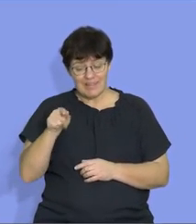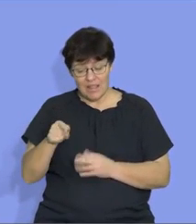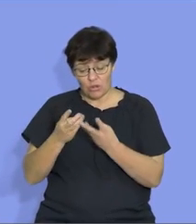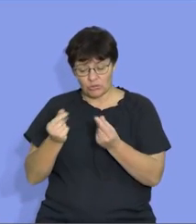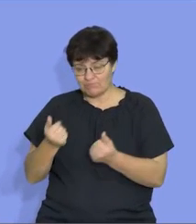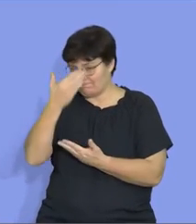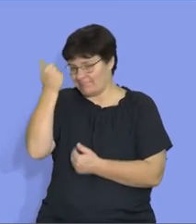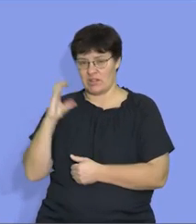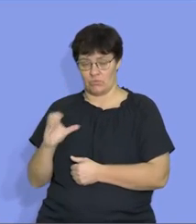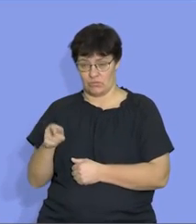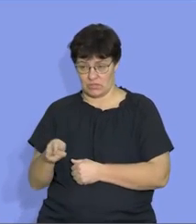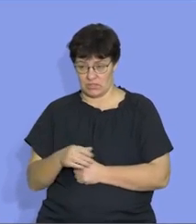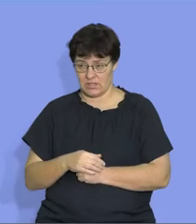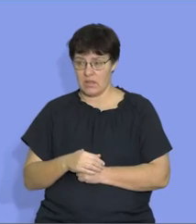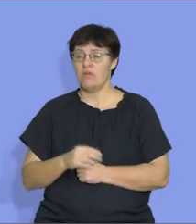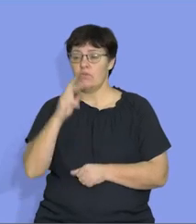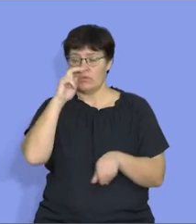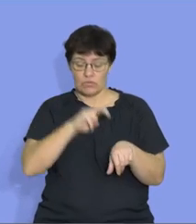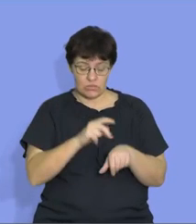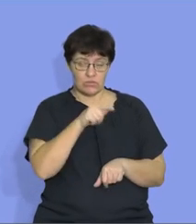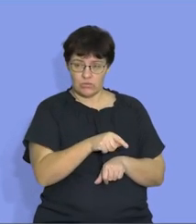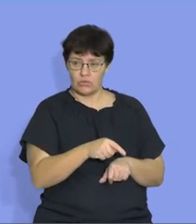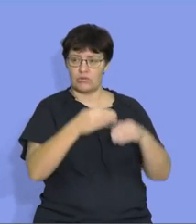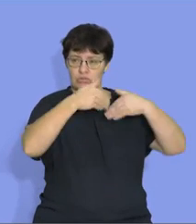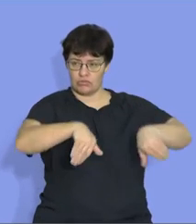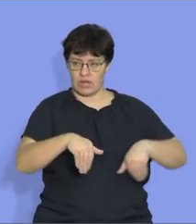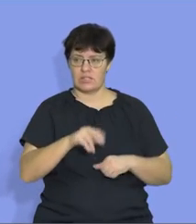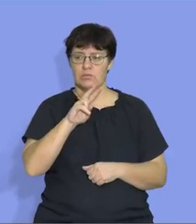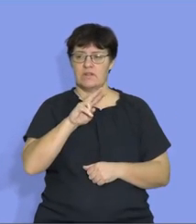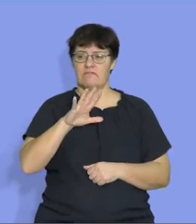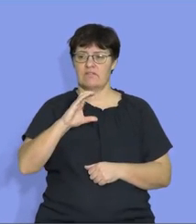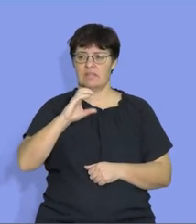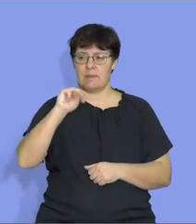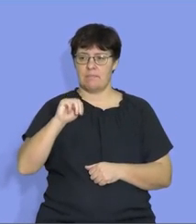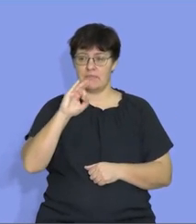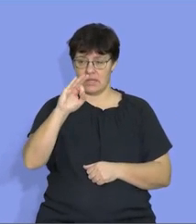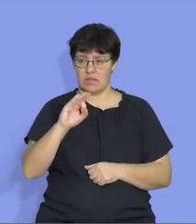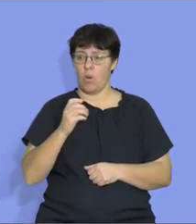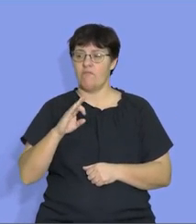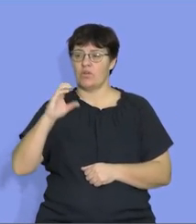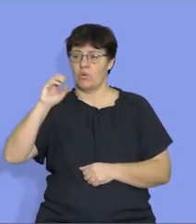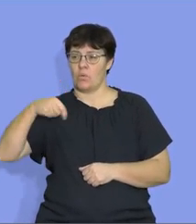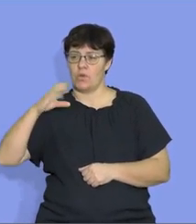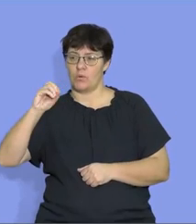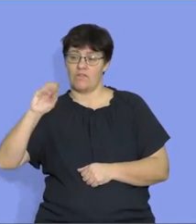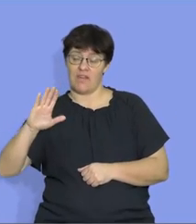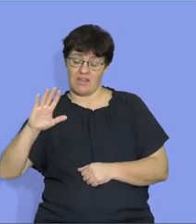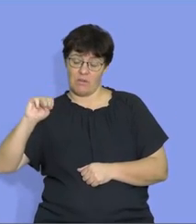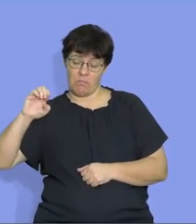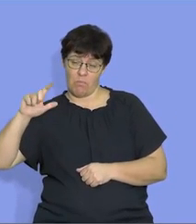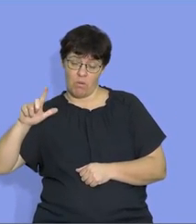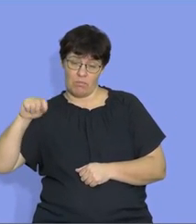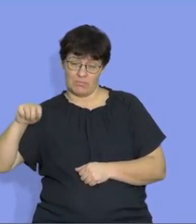is used to neutralize that volume and concentration of barium hydroxide. So 25 cubic centimeters